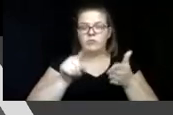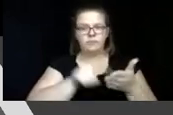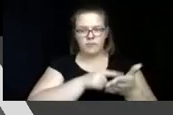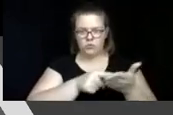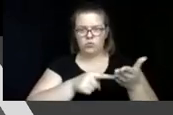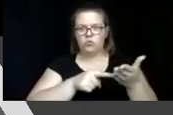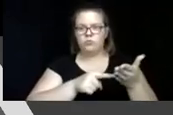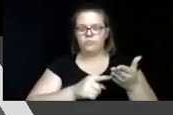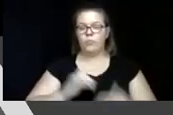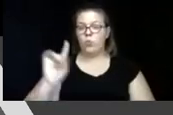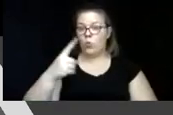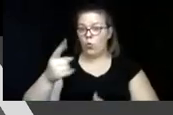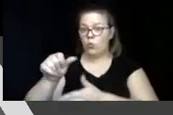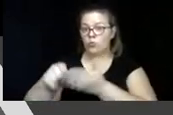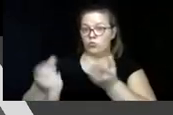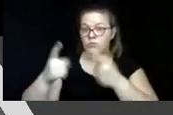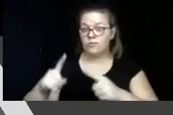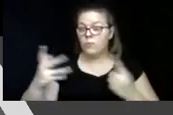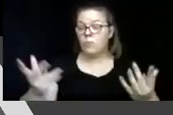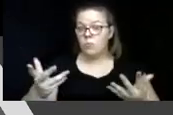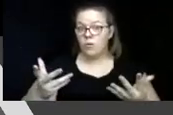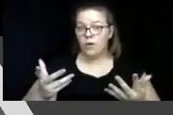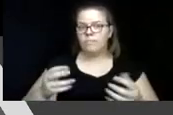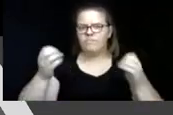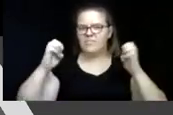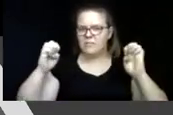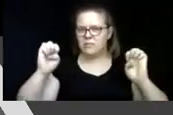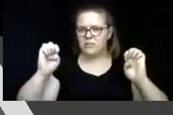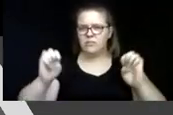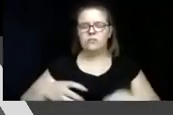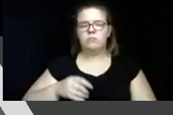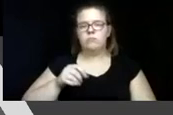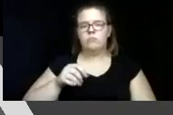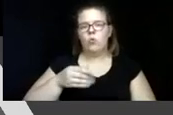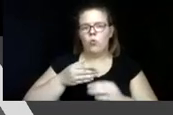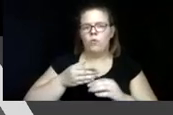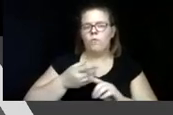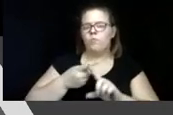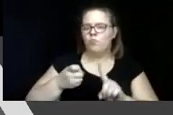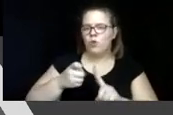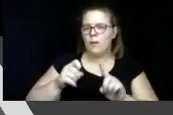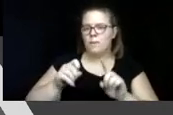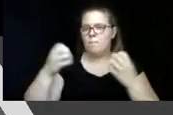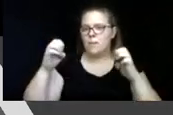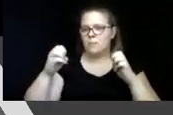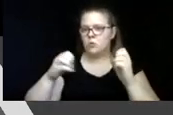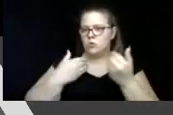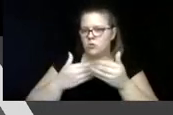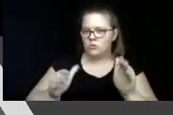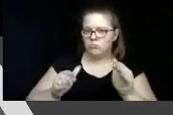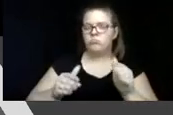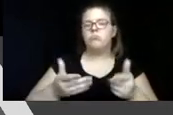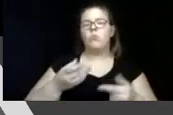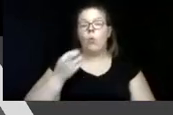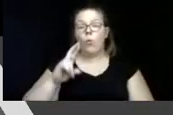were happening were the emergency ones out of the ED or out of inpatient. All of